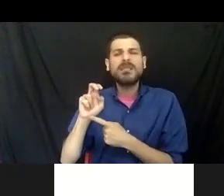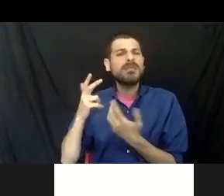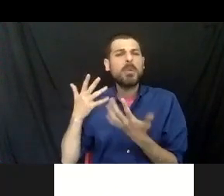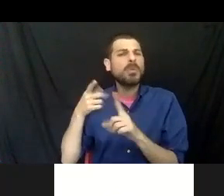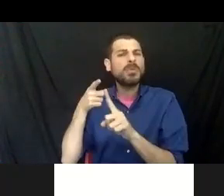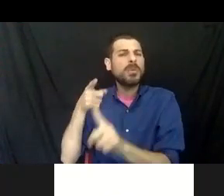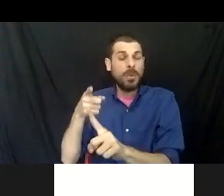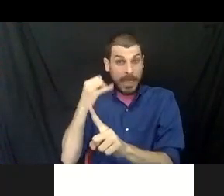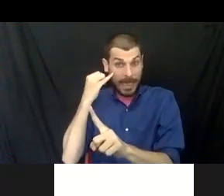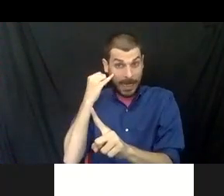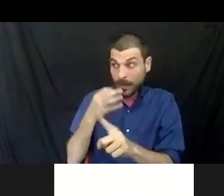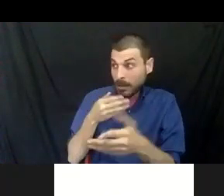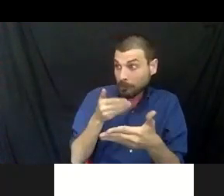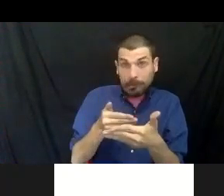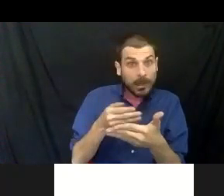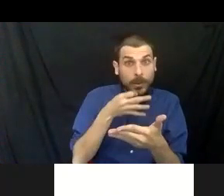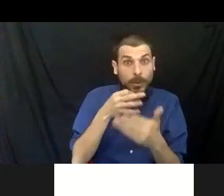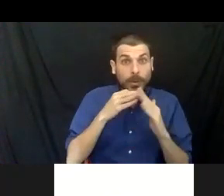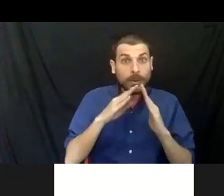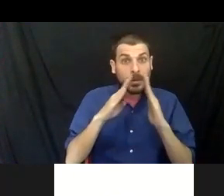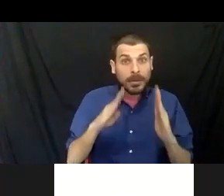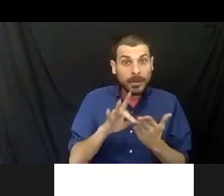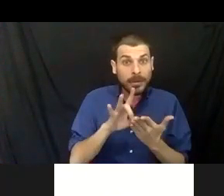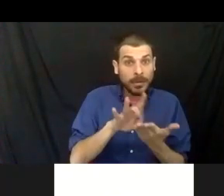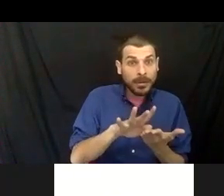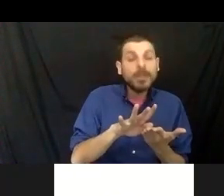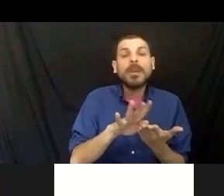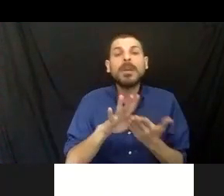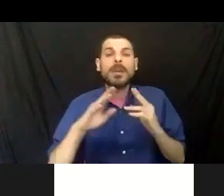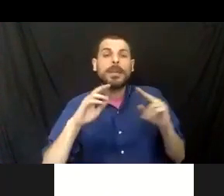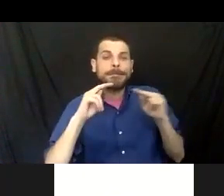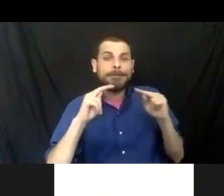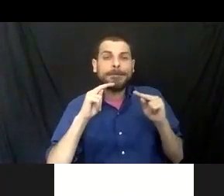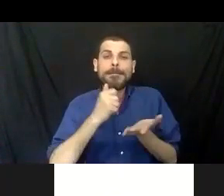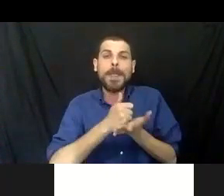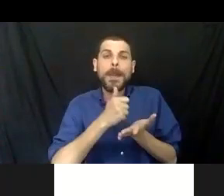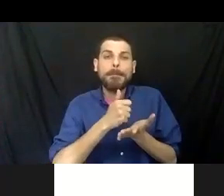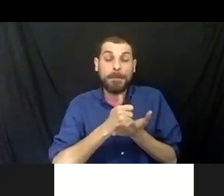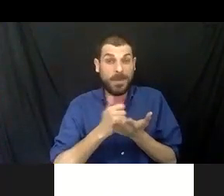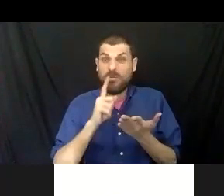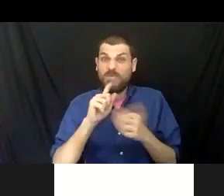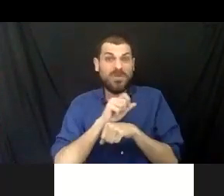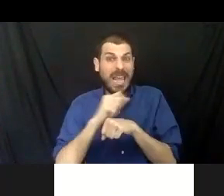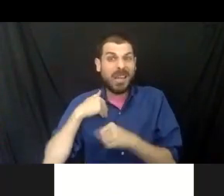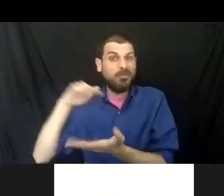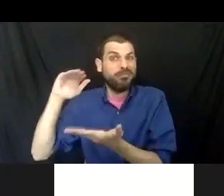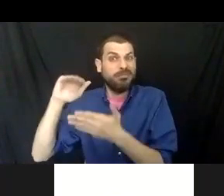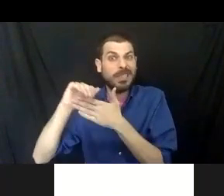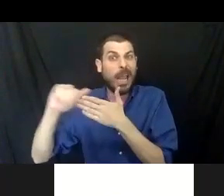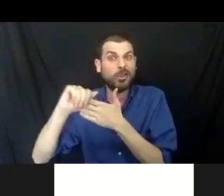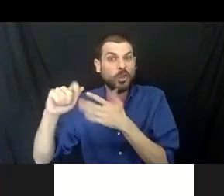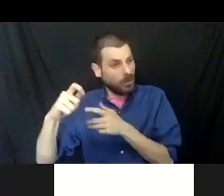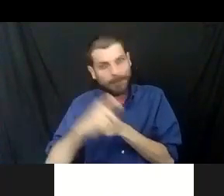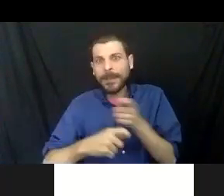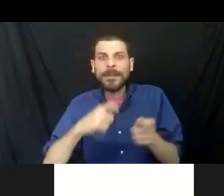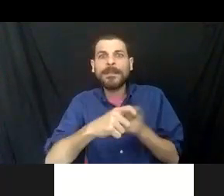foreclosure assistance to fix their defaults. They actually had cash that they would give people to help pay